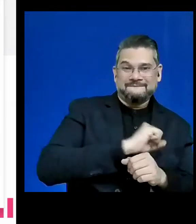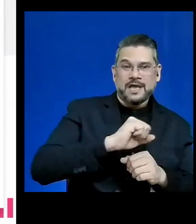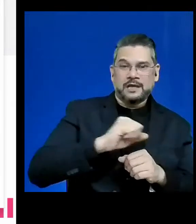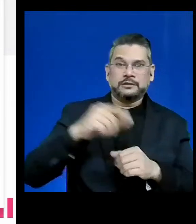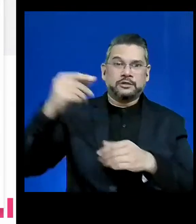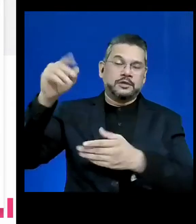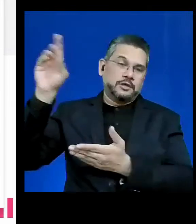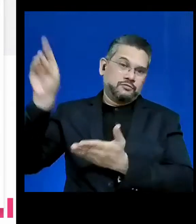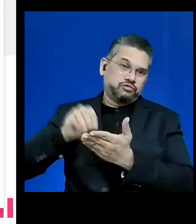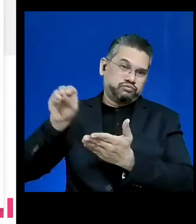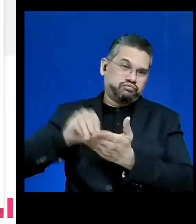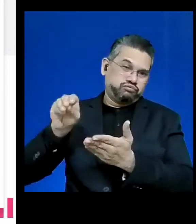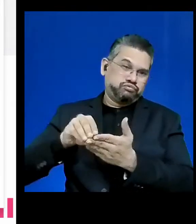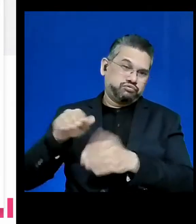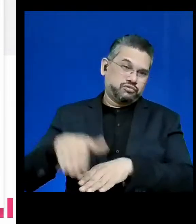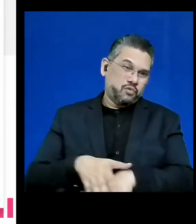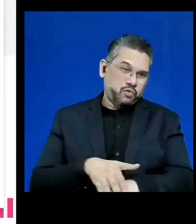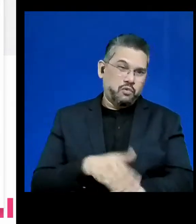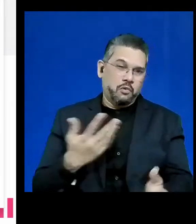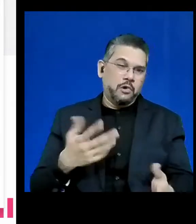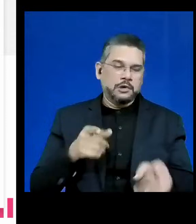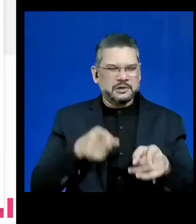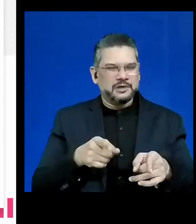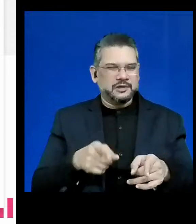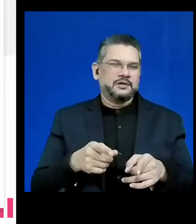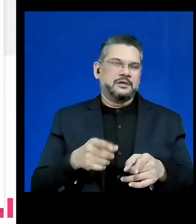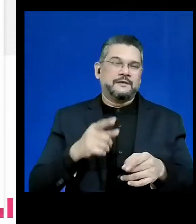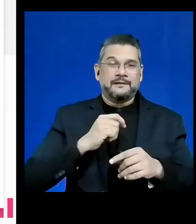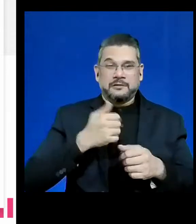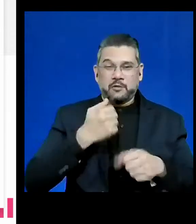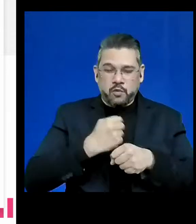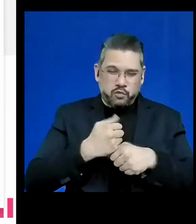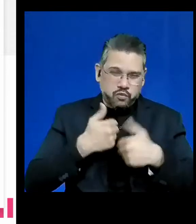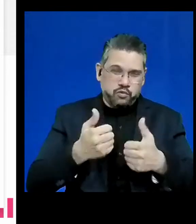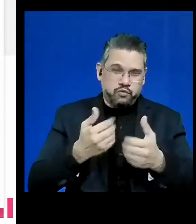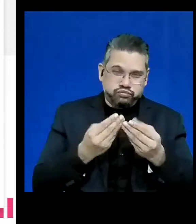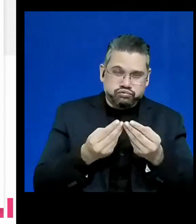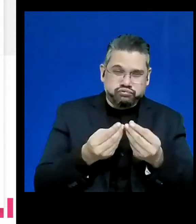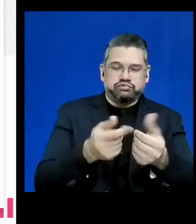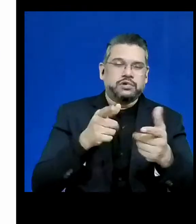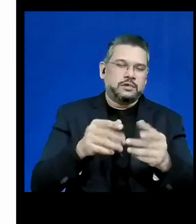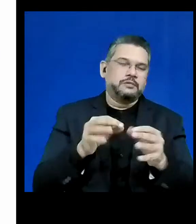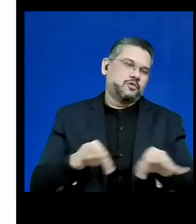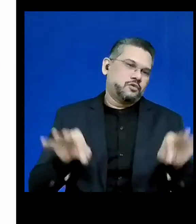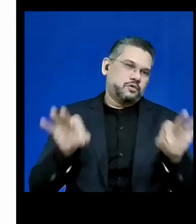performance is actually very important to accessibility, but also just general usability.